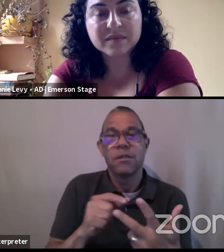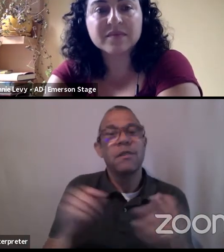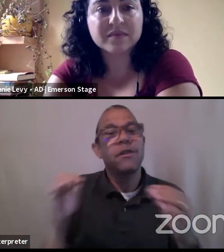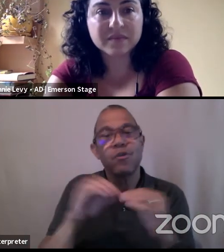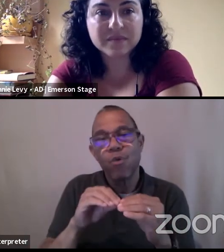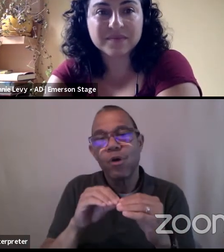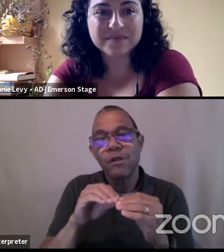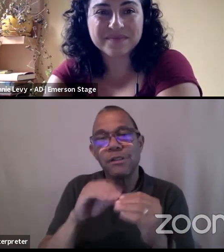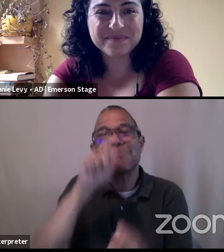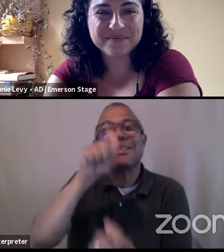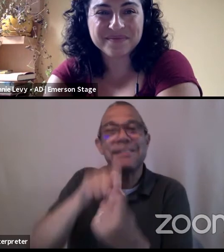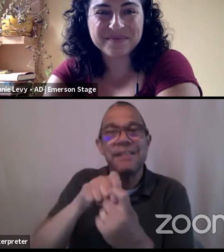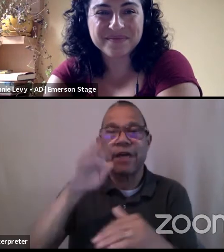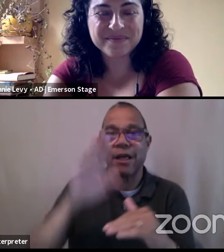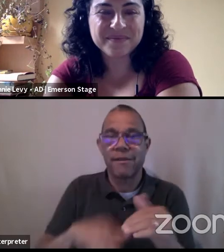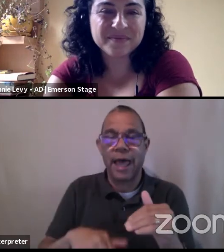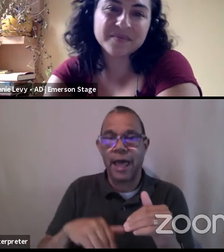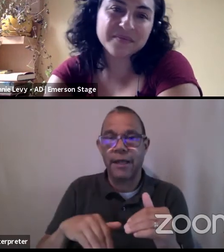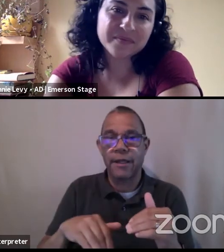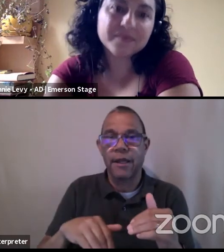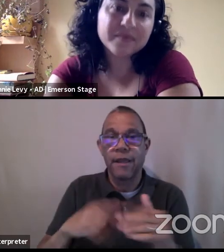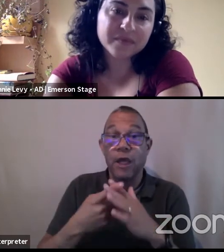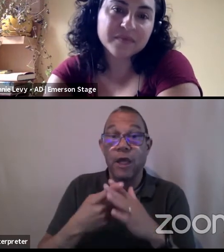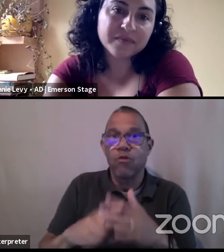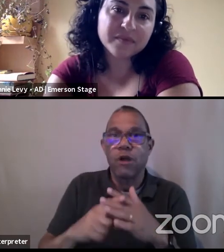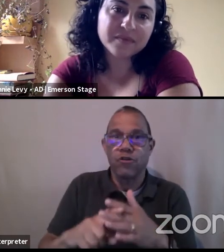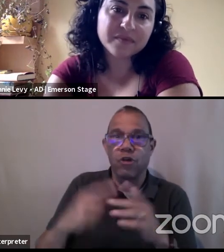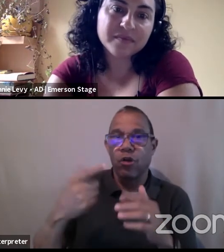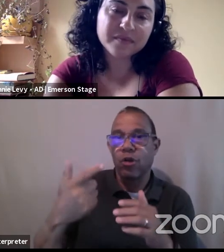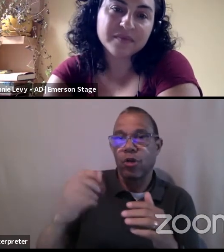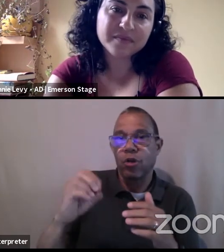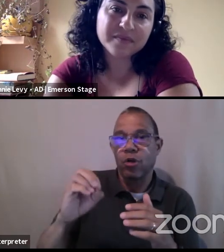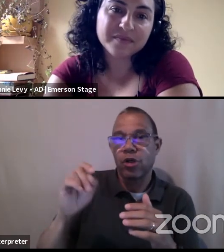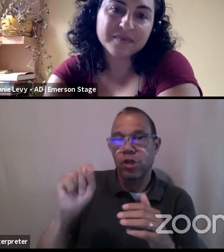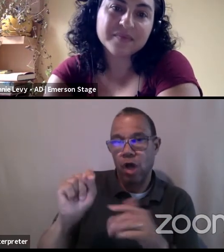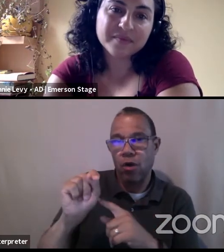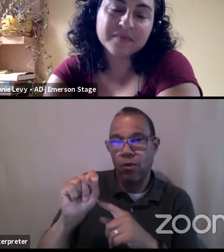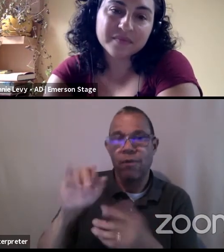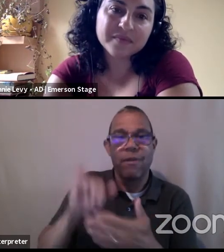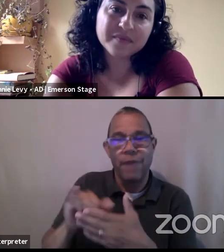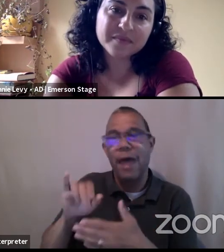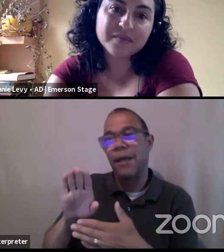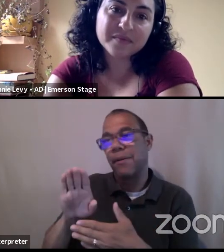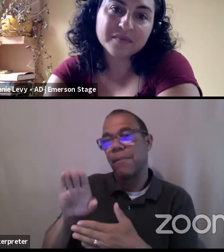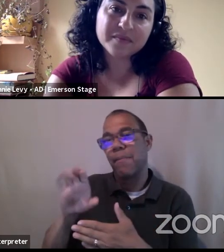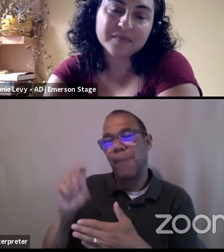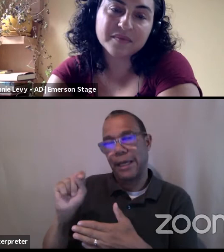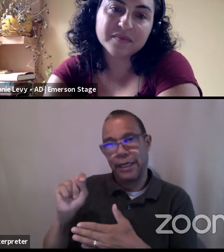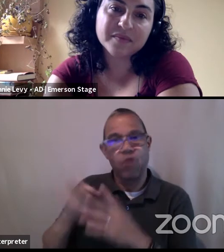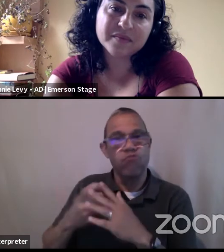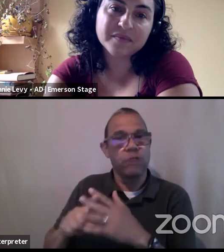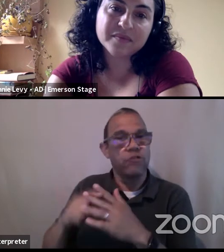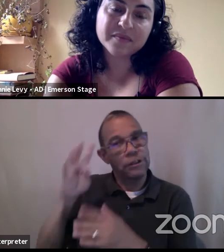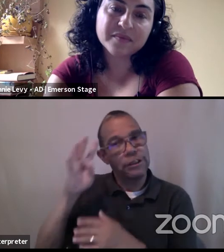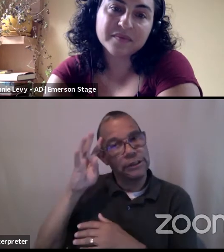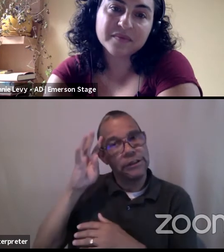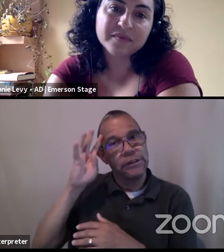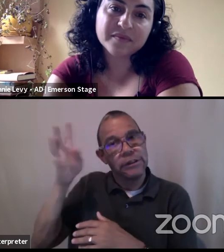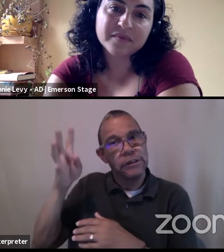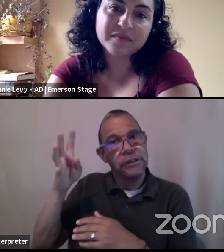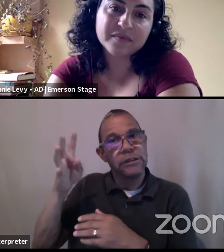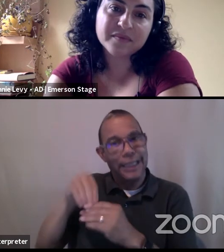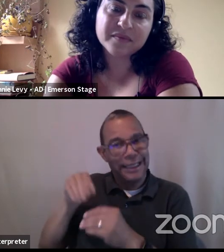philosophical, uh, Godot that, uh, Bragg, uh, Beckett has, uh, imagined. Uh, and in